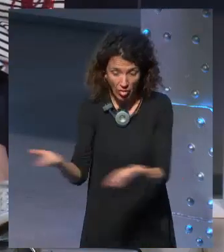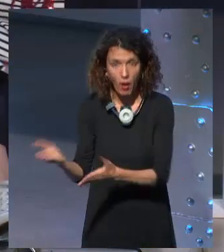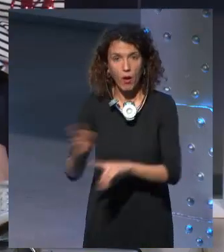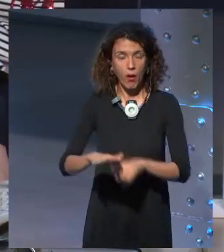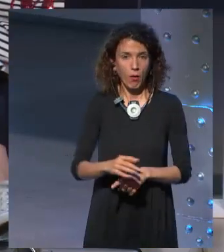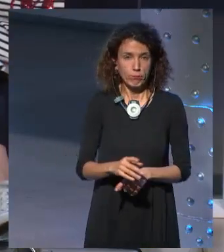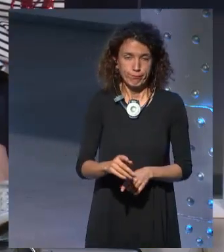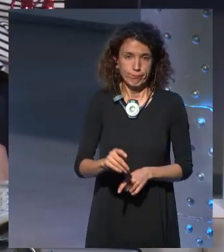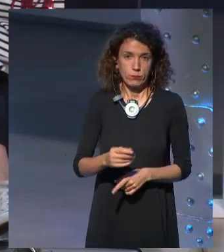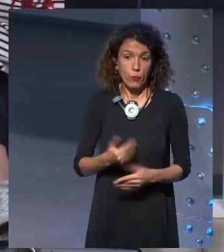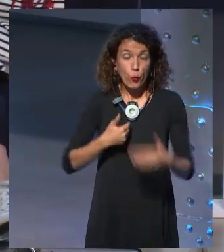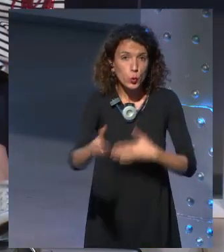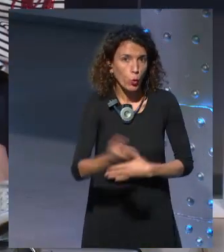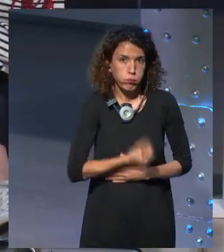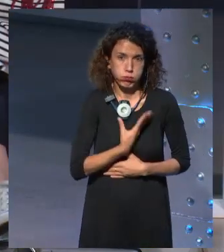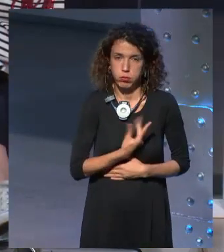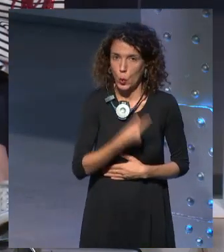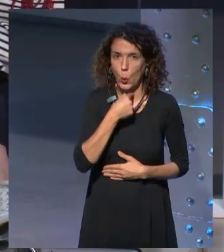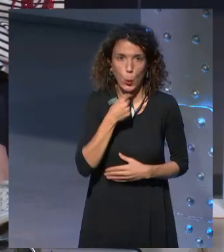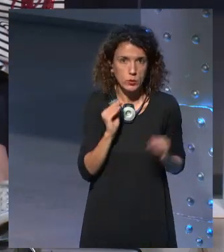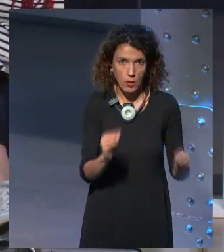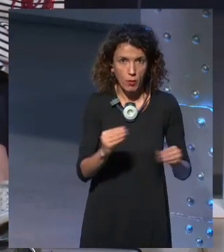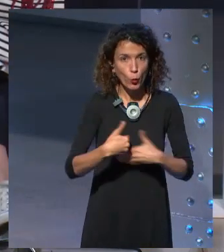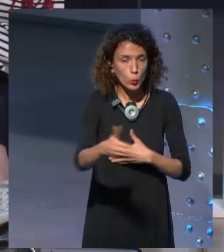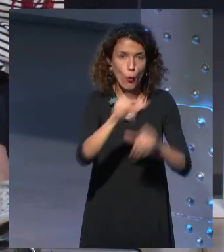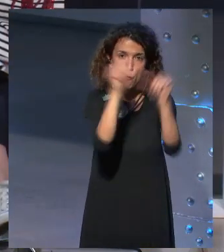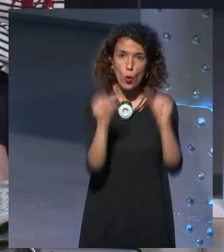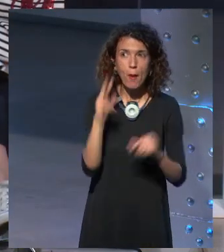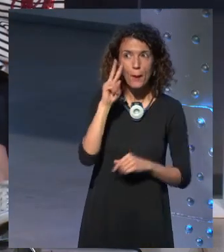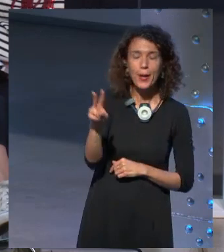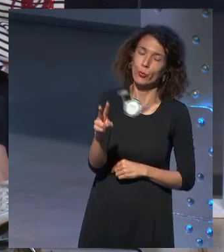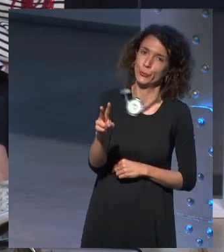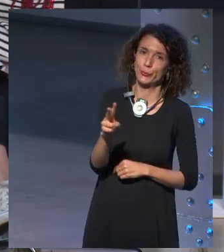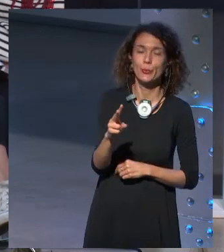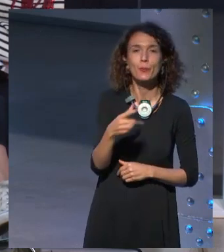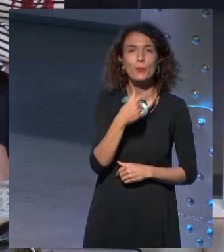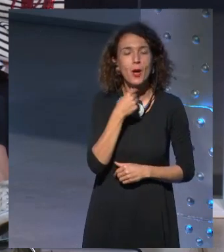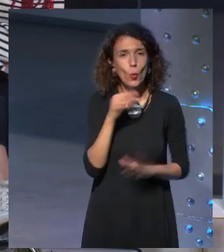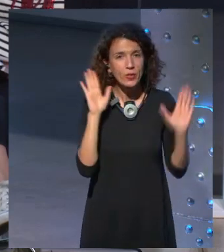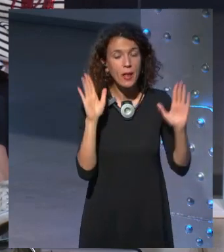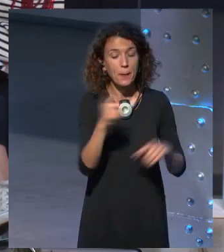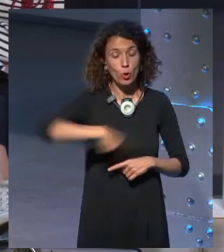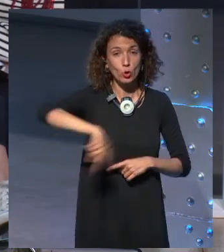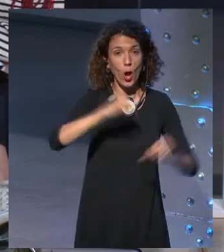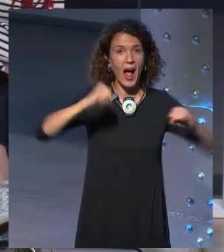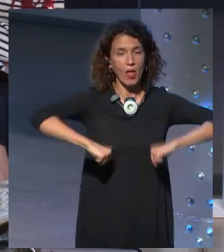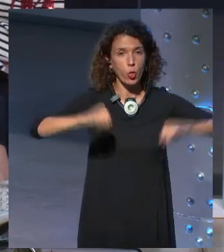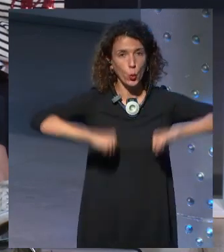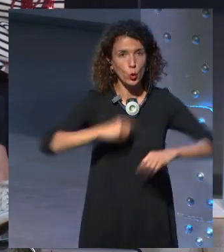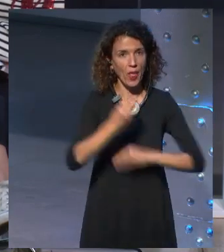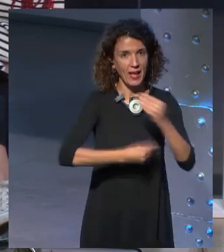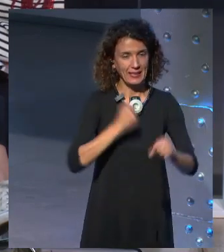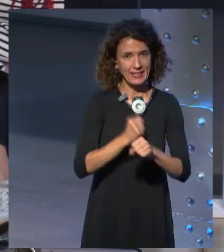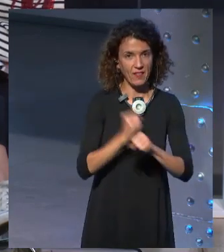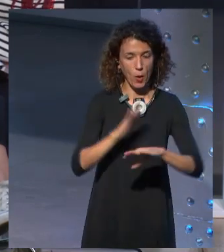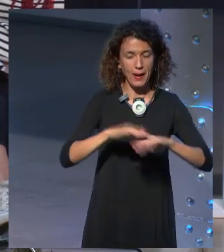be. But it's on us to actually, as adults, to do the work that we need to do to manage that